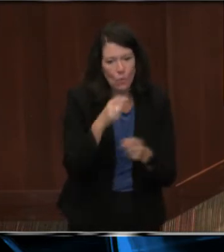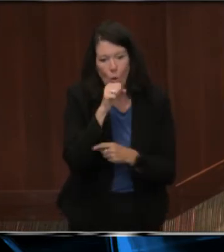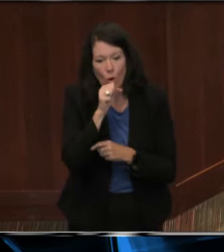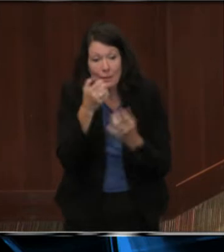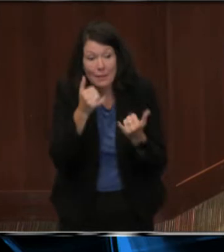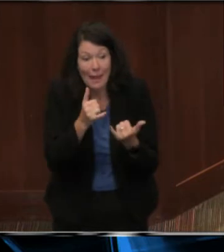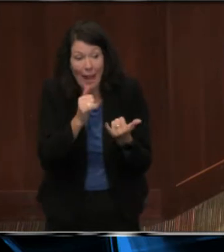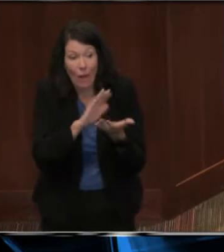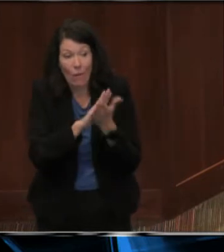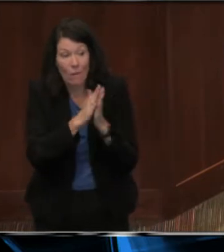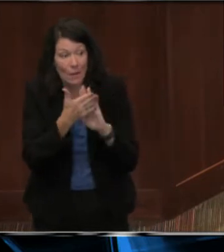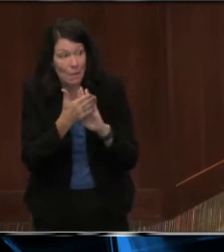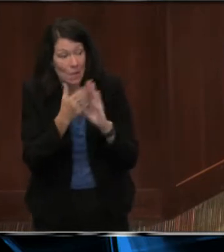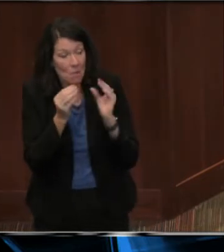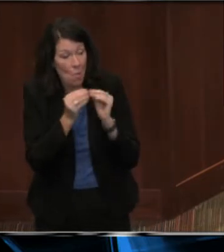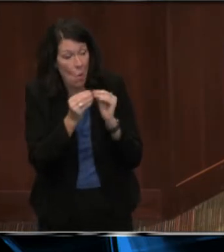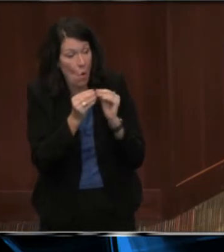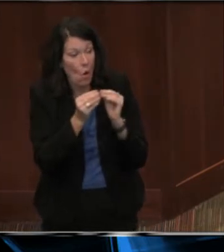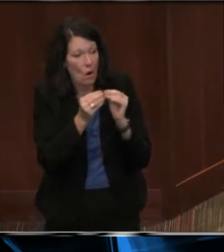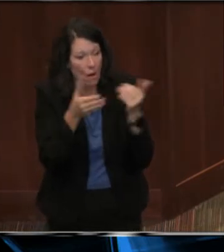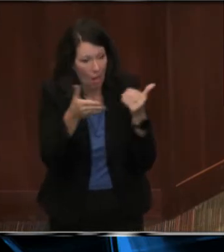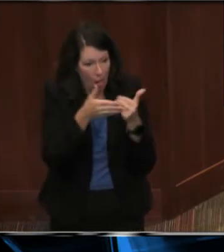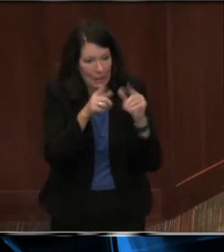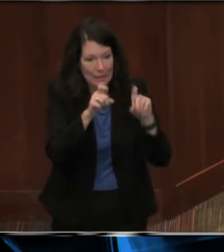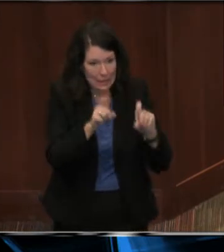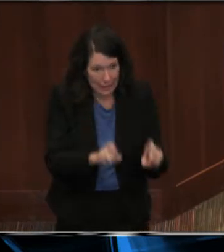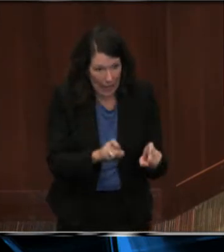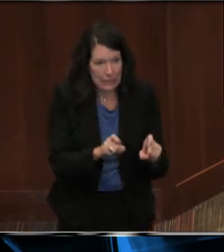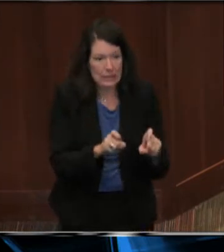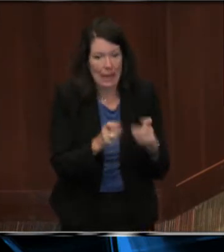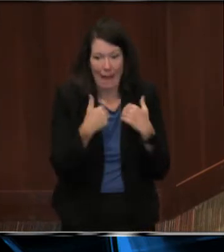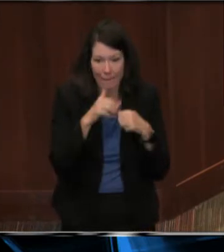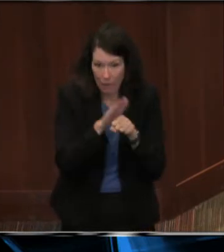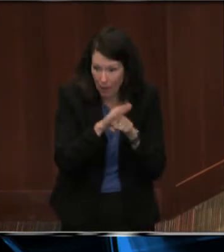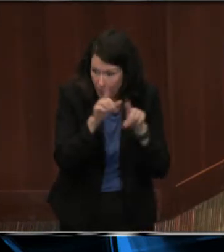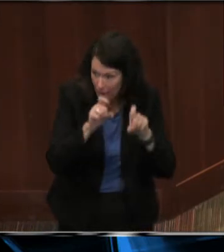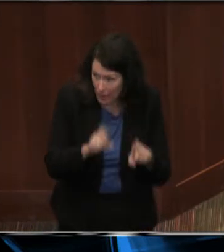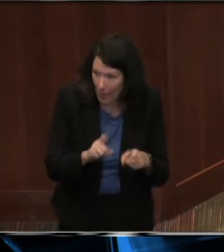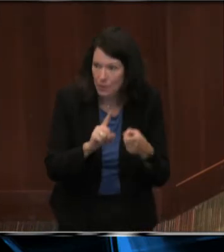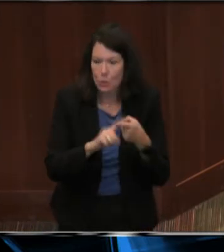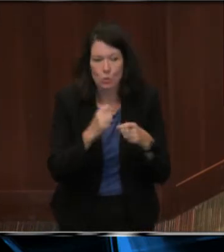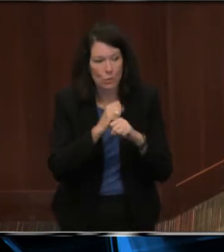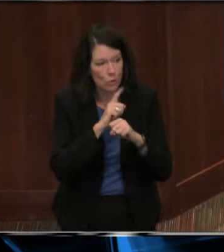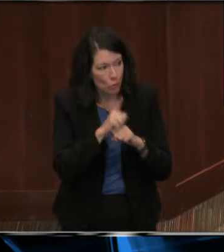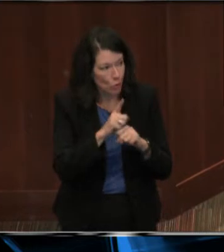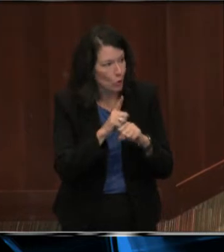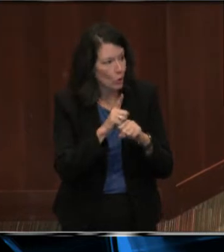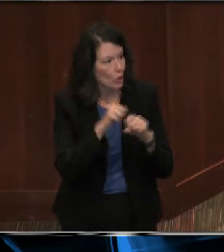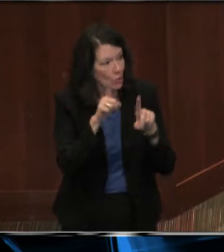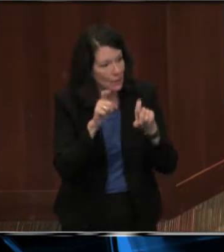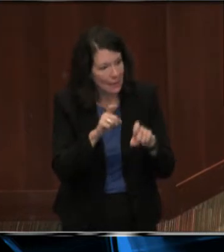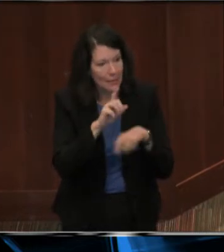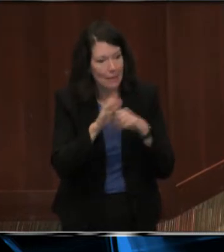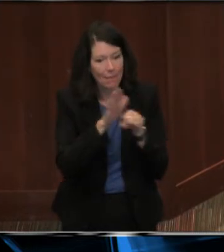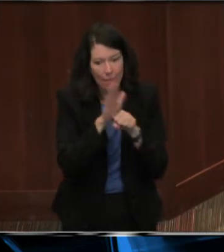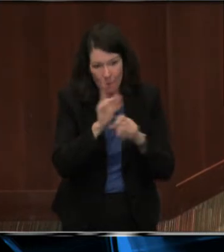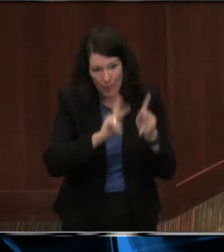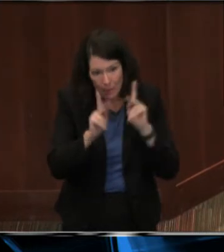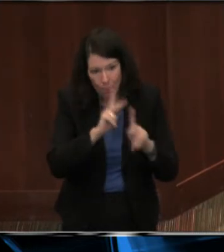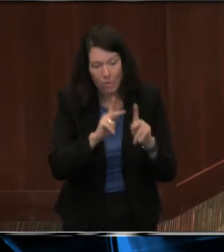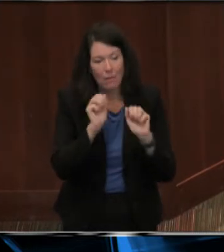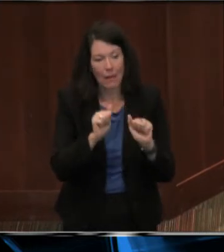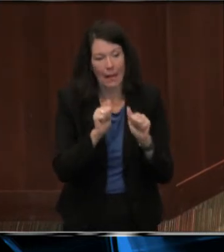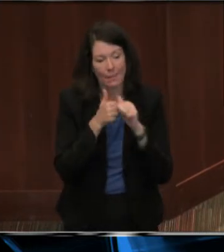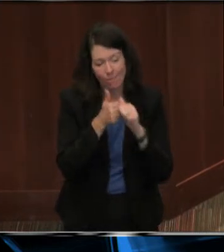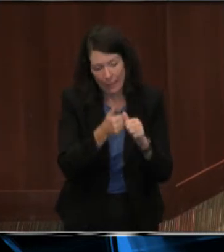we are now trending where we want to be, actually getting the number of tests we need to have a good sampling of our community and to be able to